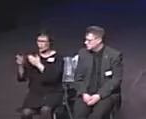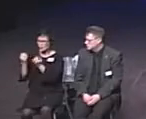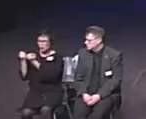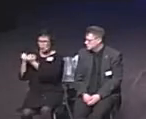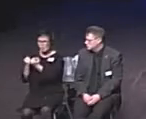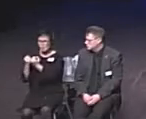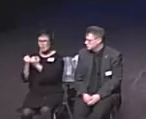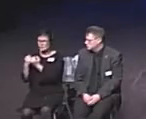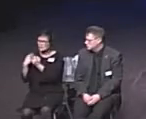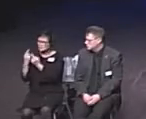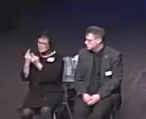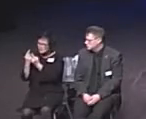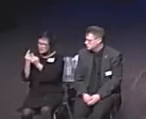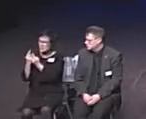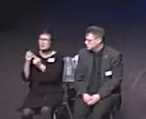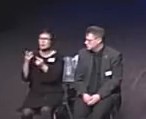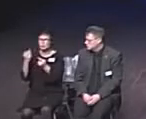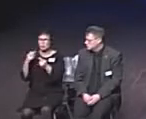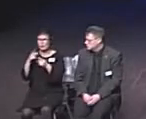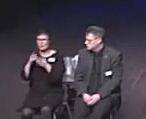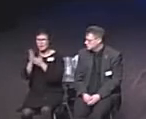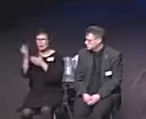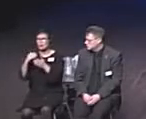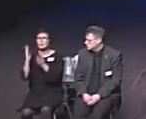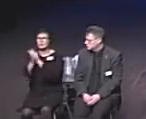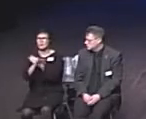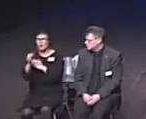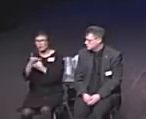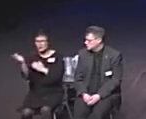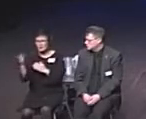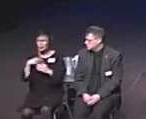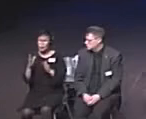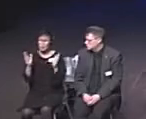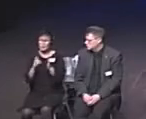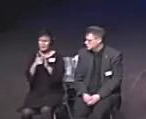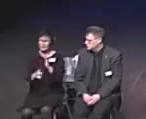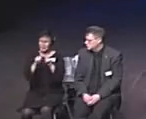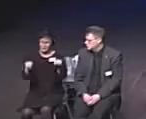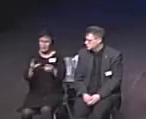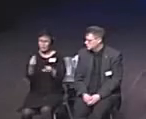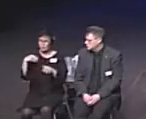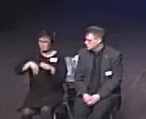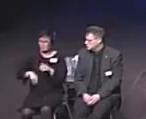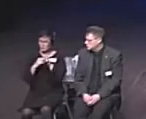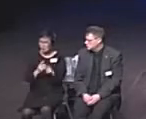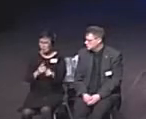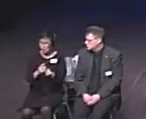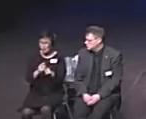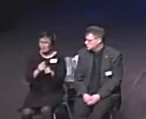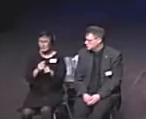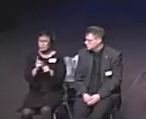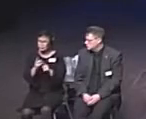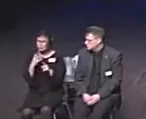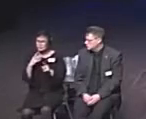as inclusive and accessible as possible. We also have them in smaller versions that you can bring with you when you enter if you want to have